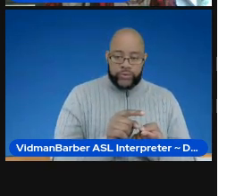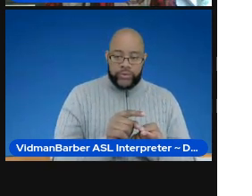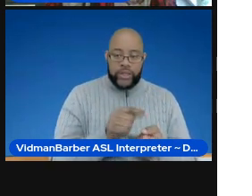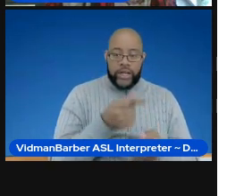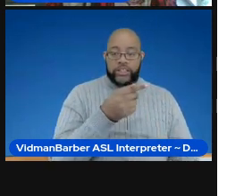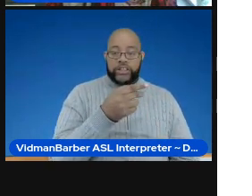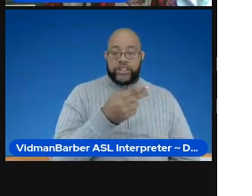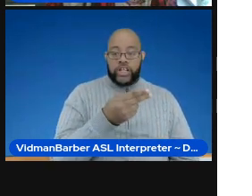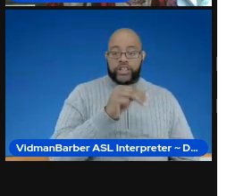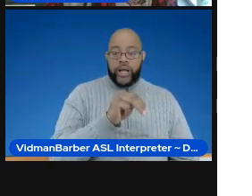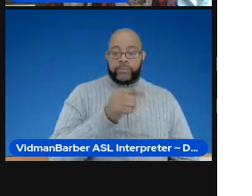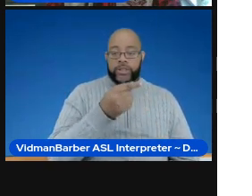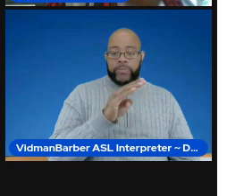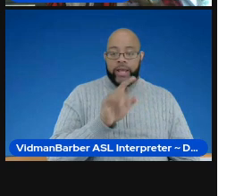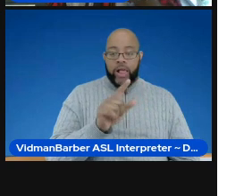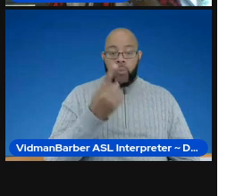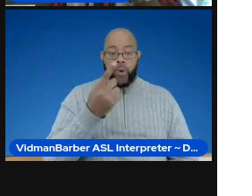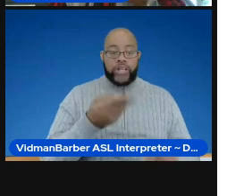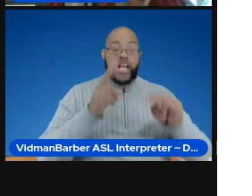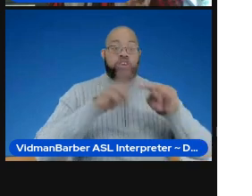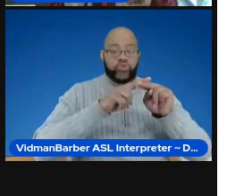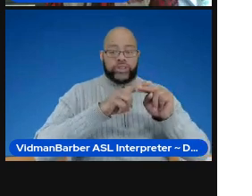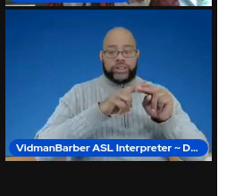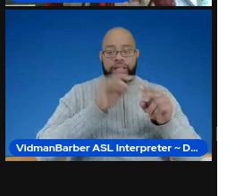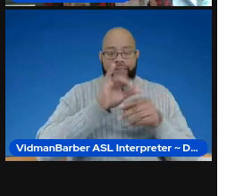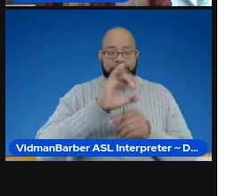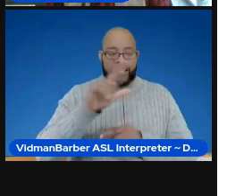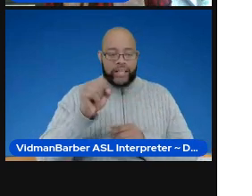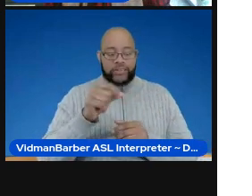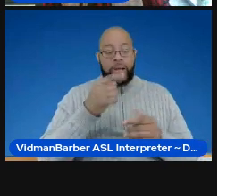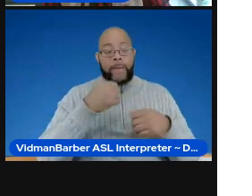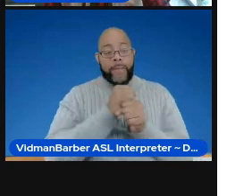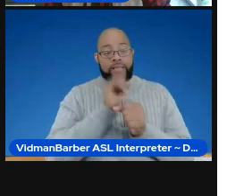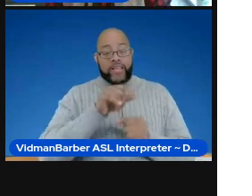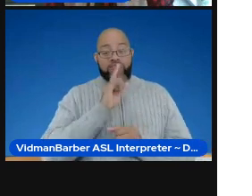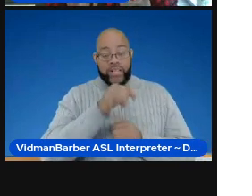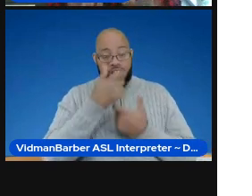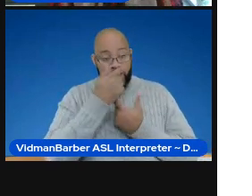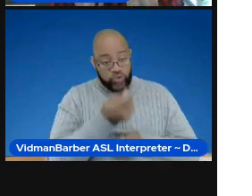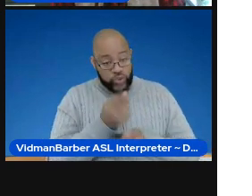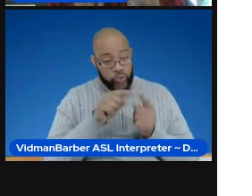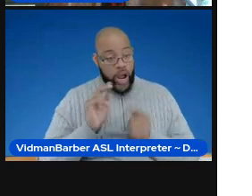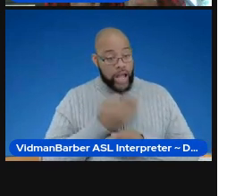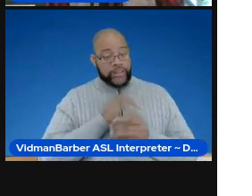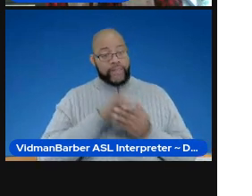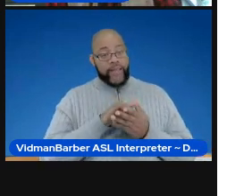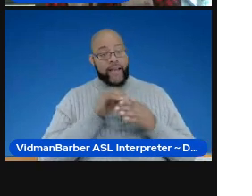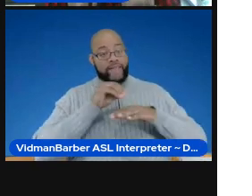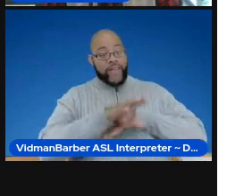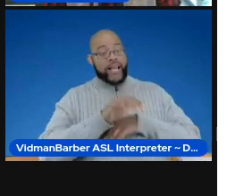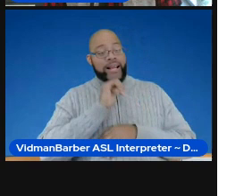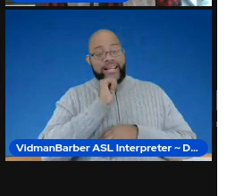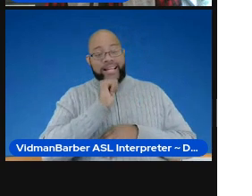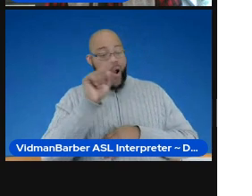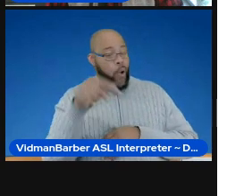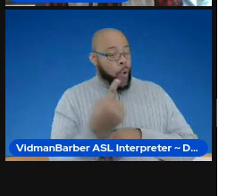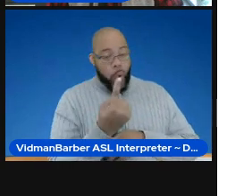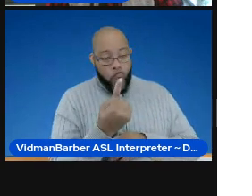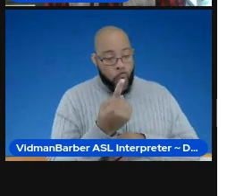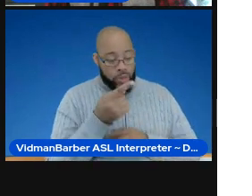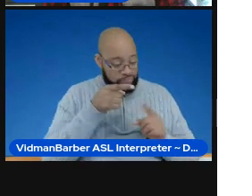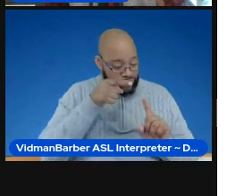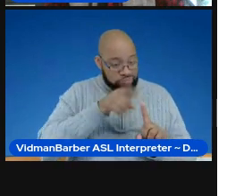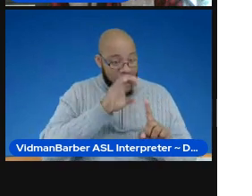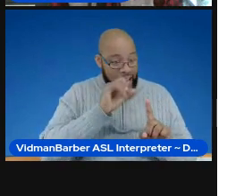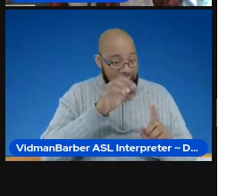HMGB1 levels are increased in the A549 cells. Now, what makes this really interesting to us is that this effect is not just intrinsic on the cancer